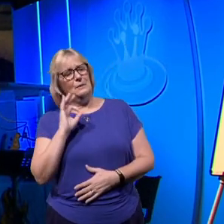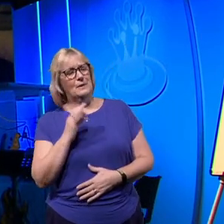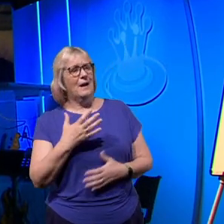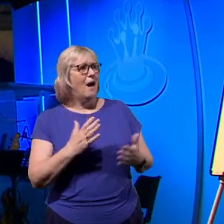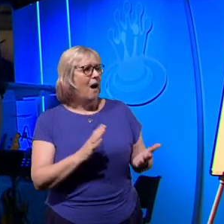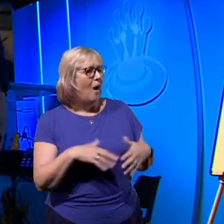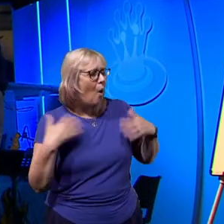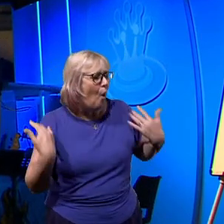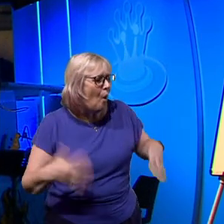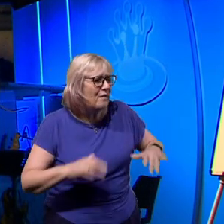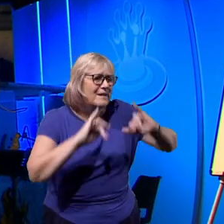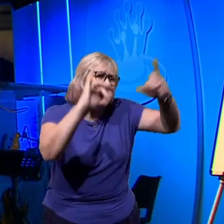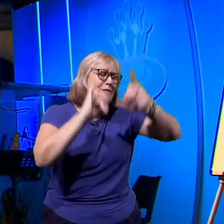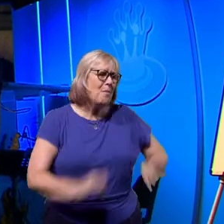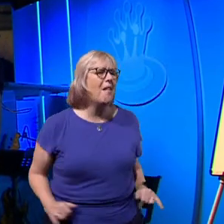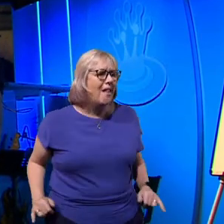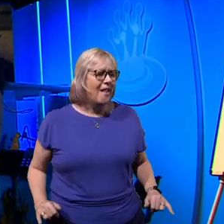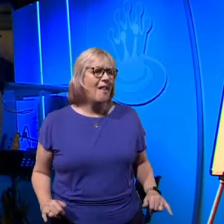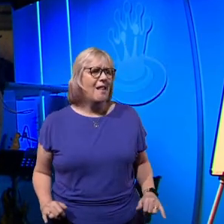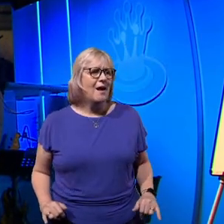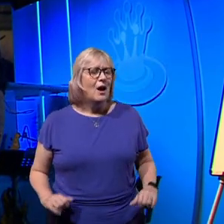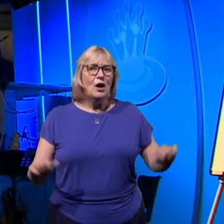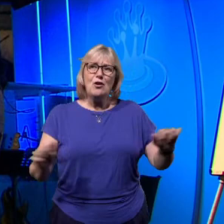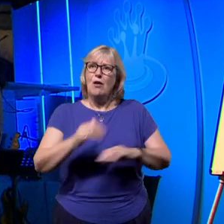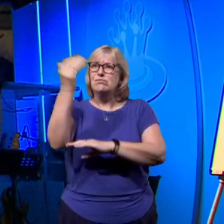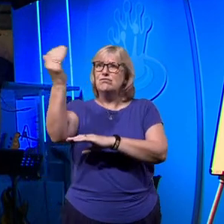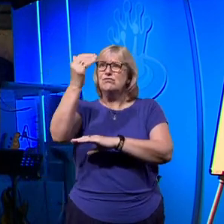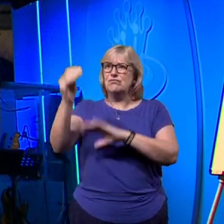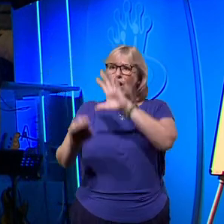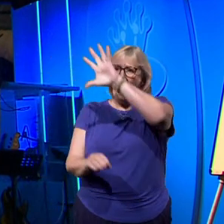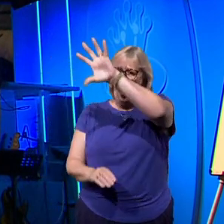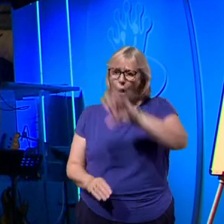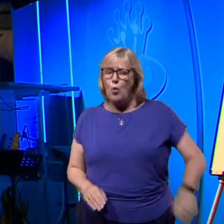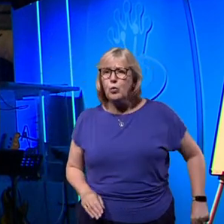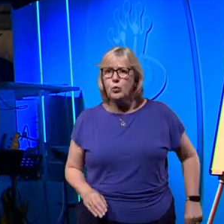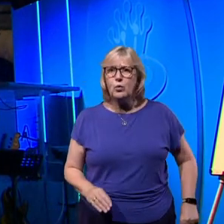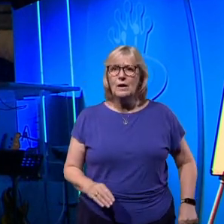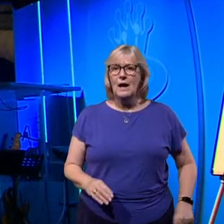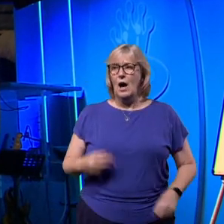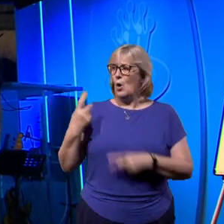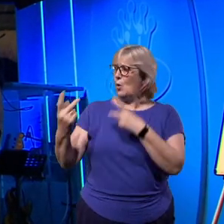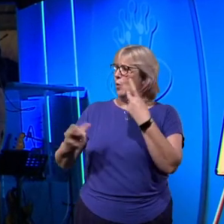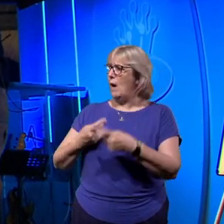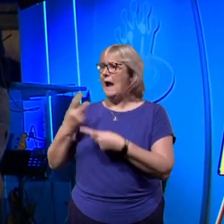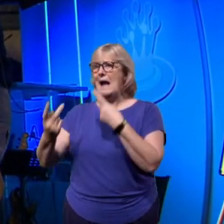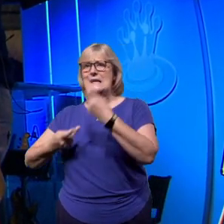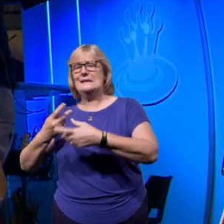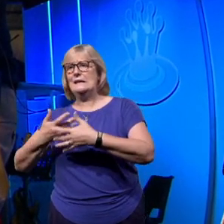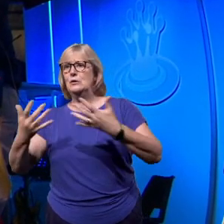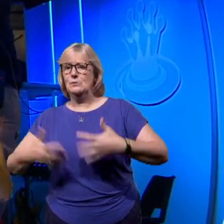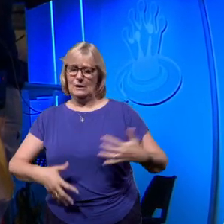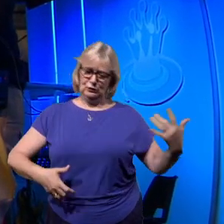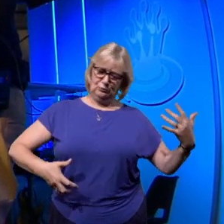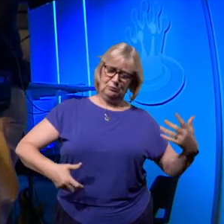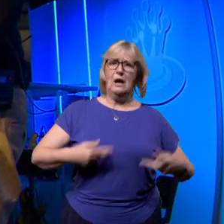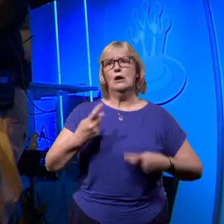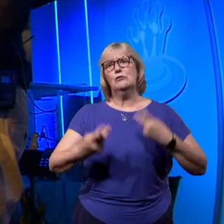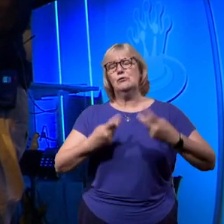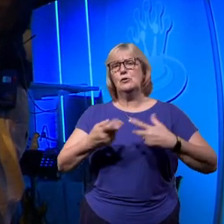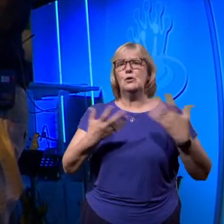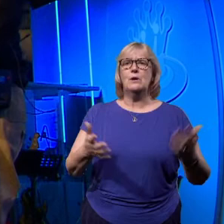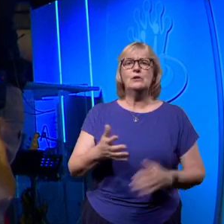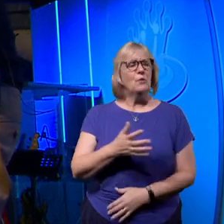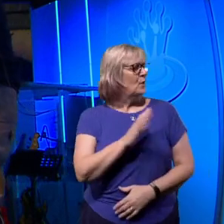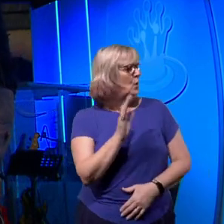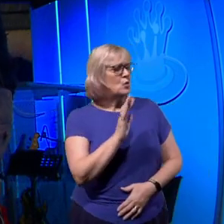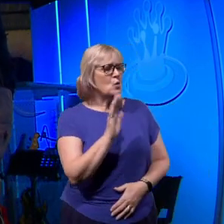that was outrageous. Your talk just got taken out by the choir, by the band. And he looked at me and said, oh,